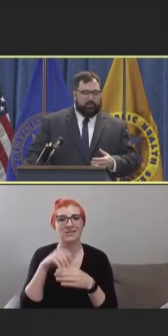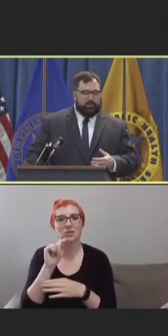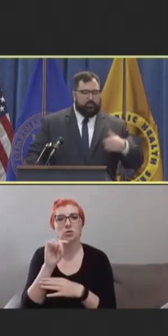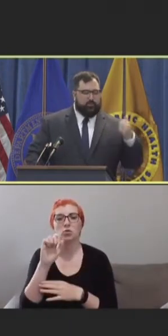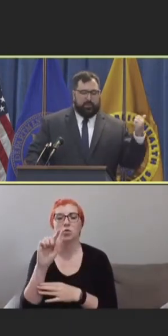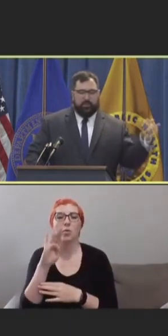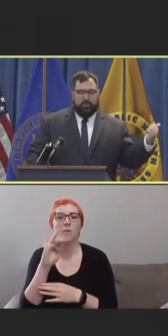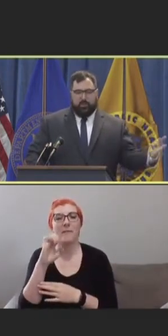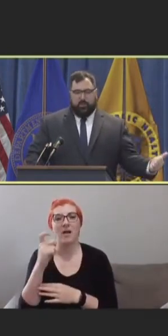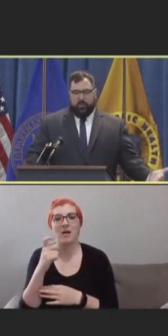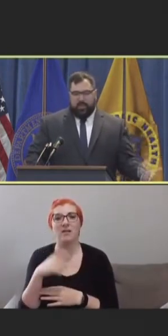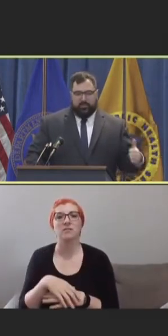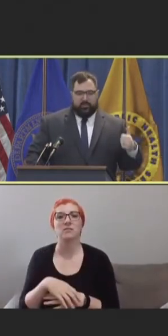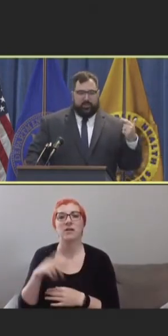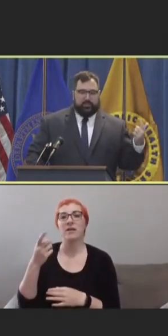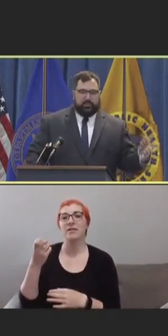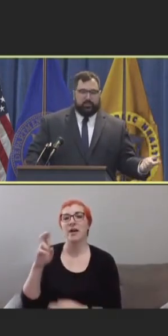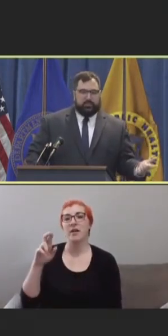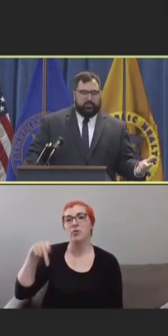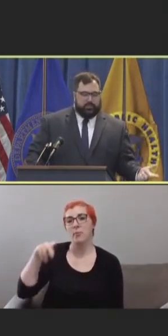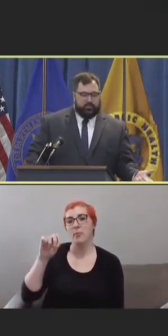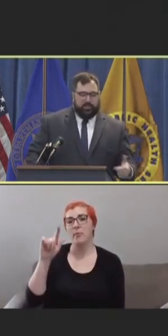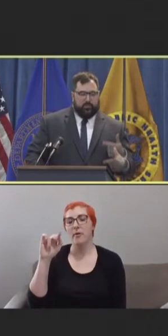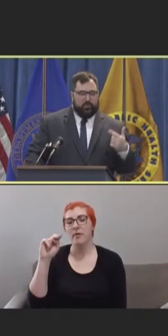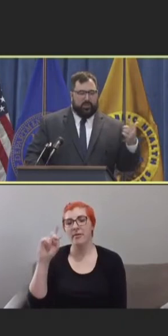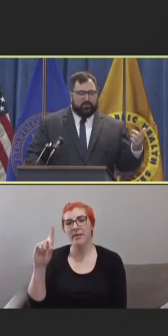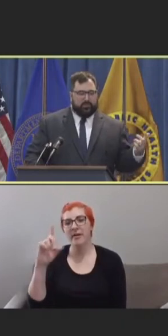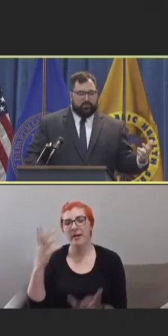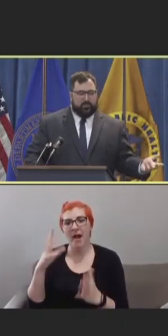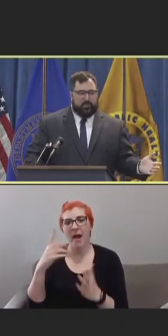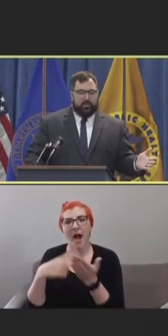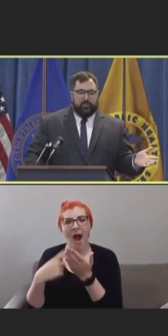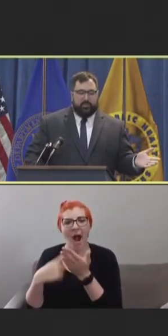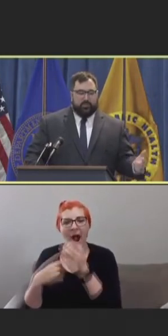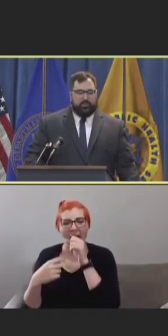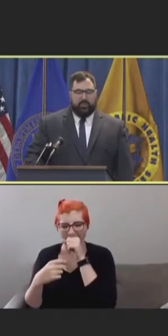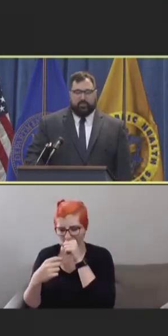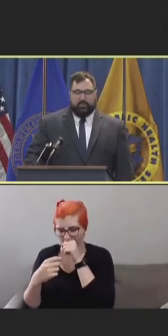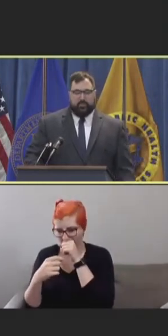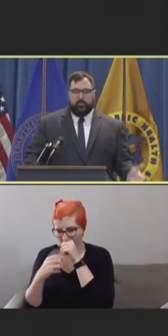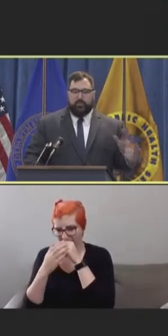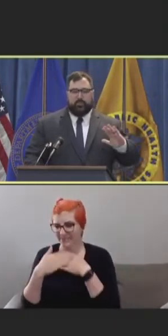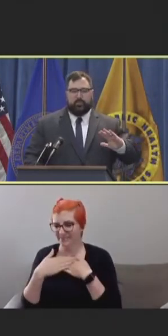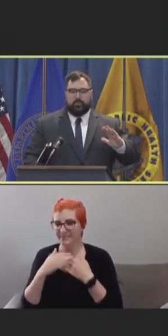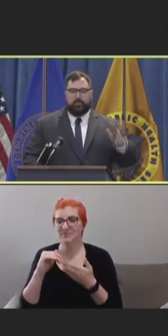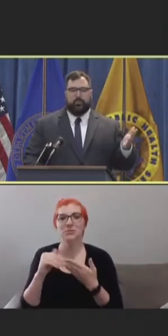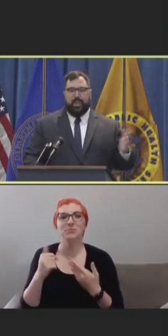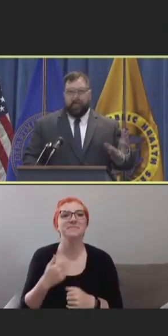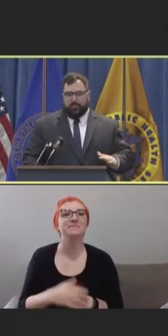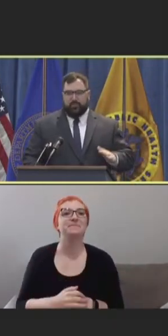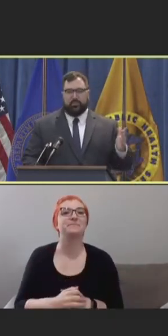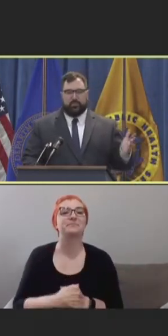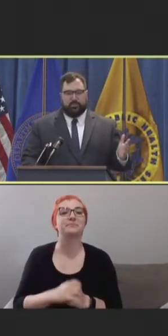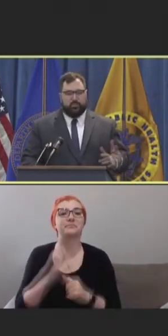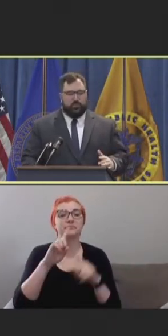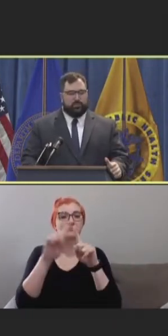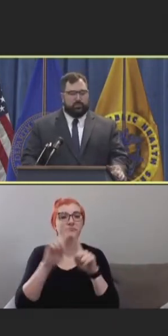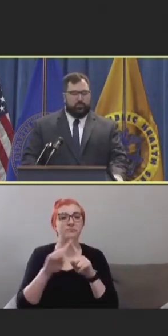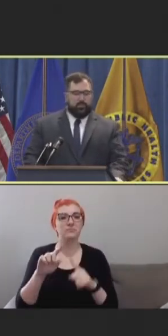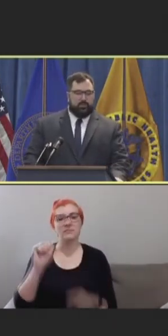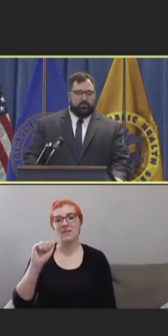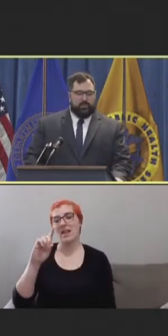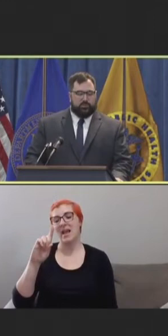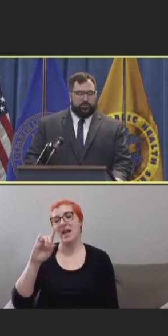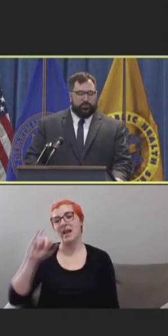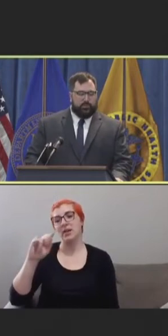Dr. Poland. We've got our inactivated vaccines, some cell-grown vaccines, live attenuated vaccines, and we've got different adjuvants and doses that